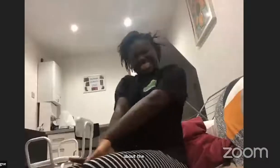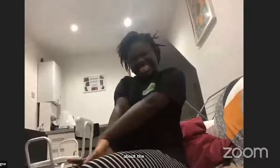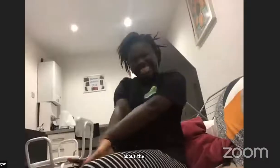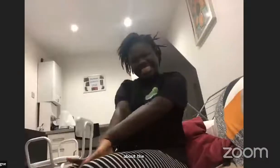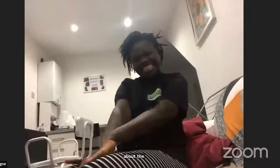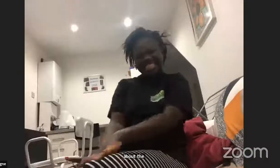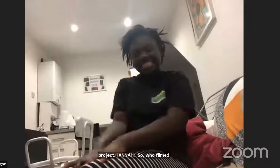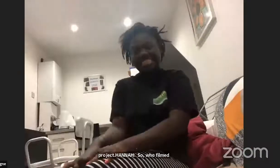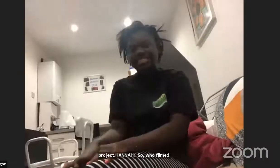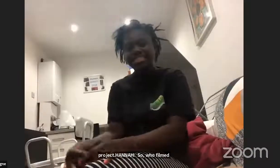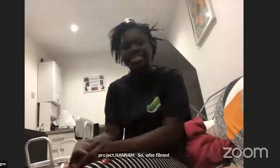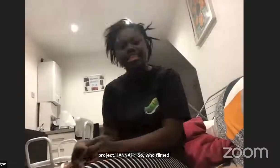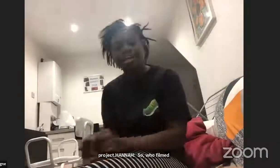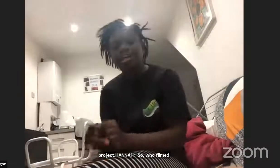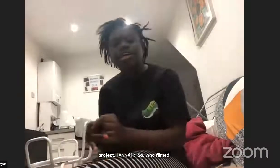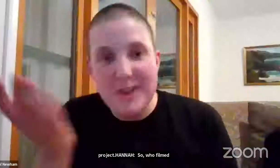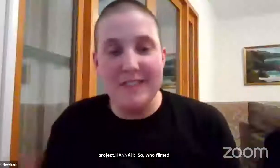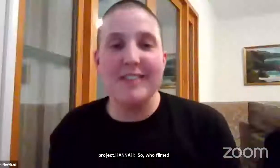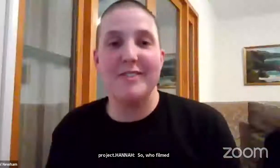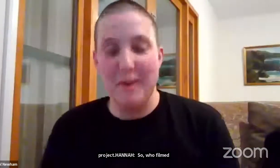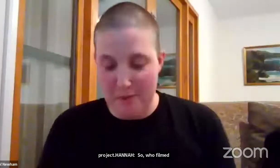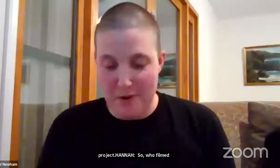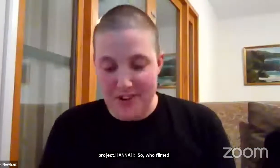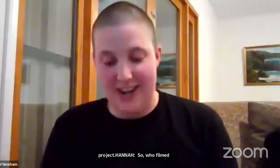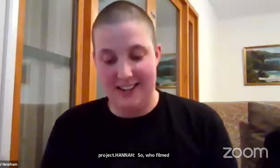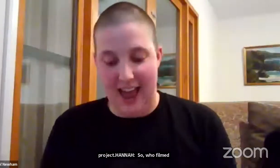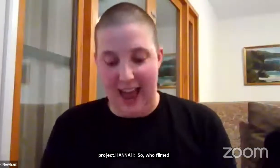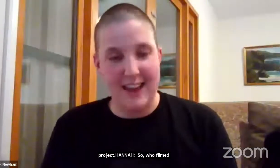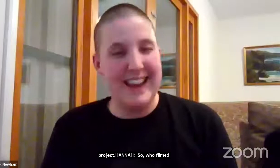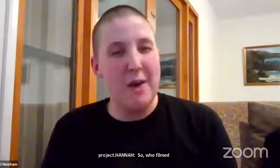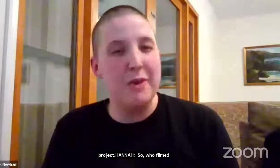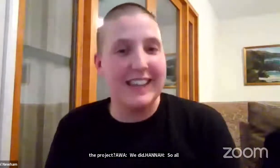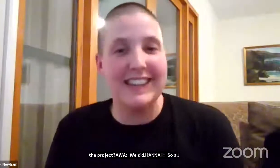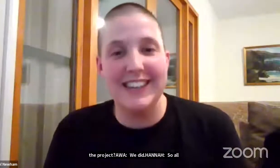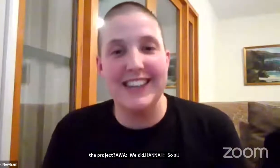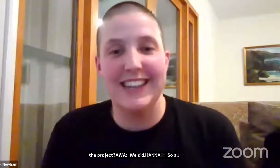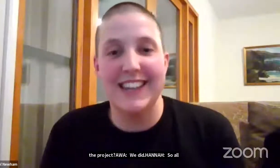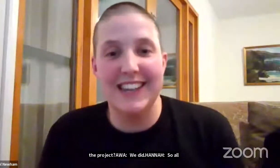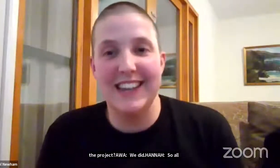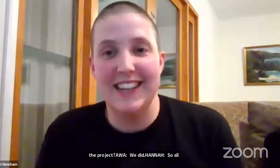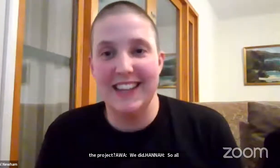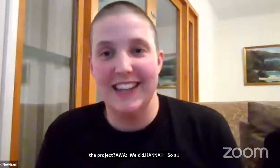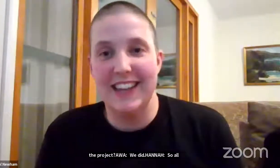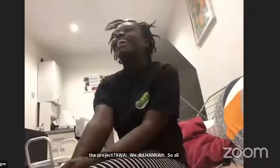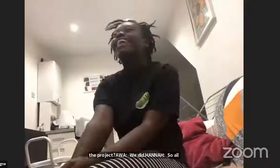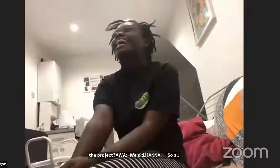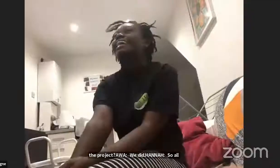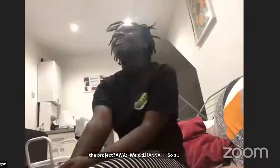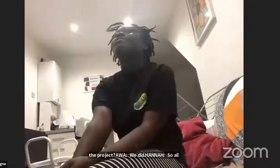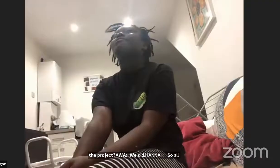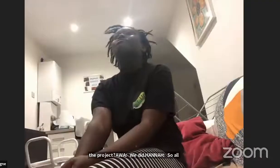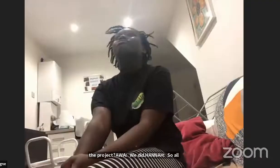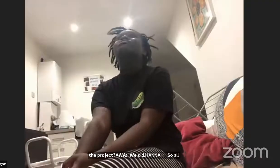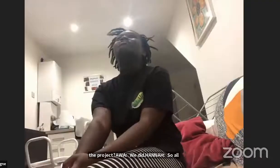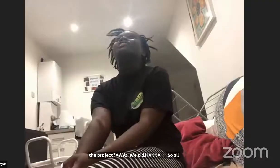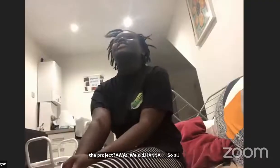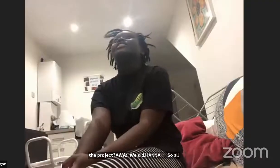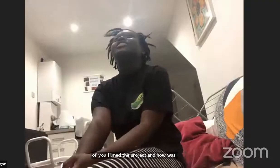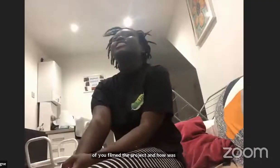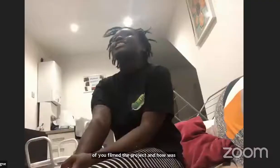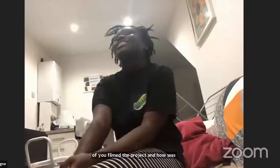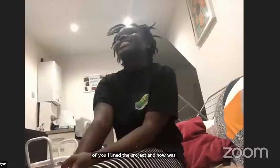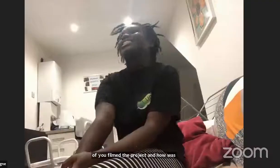did. So all of you filmed the project, and how was it? Well, it